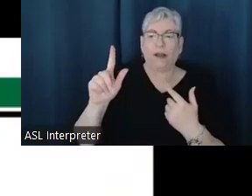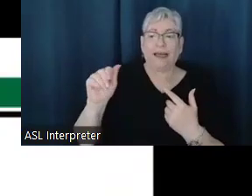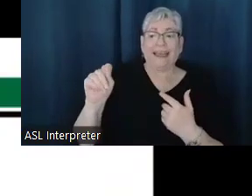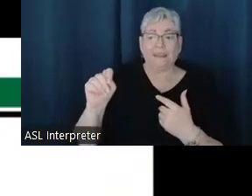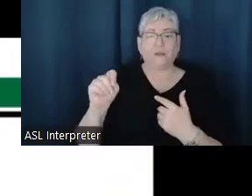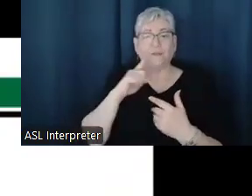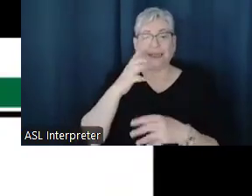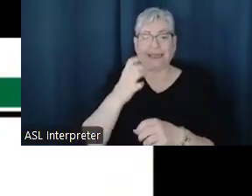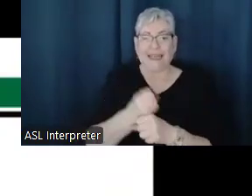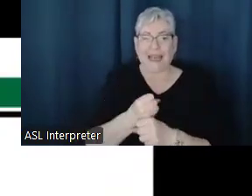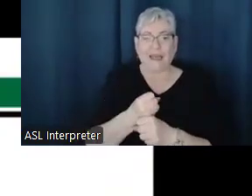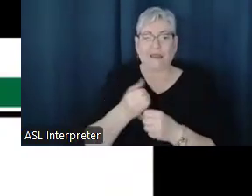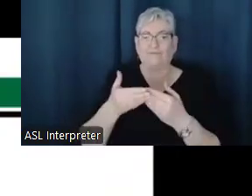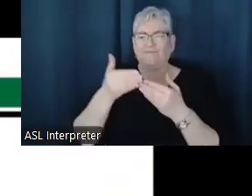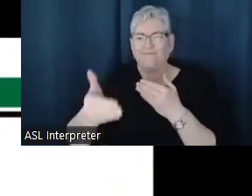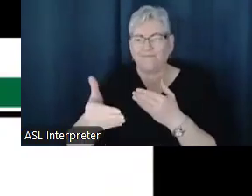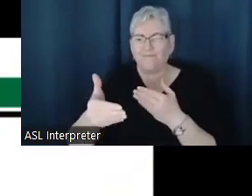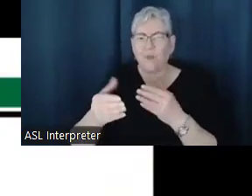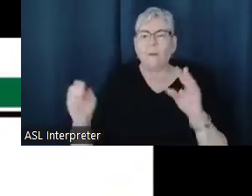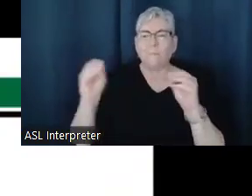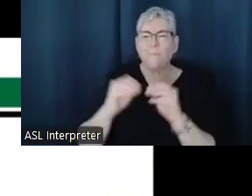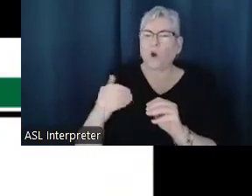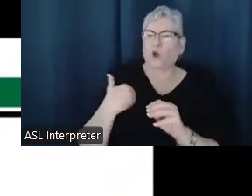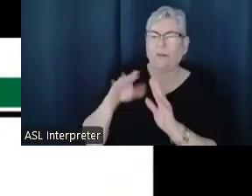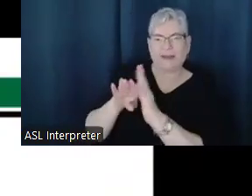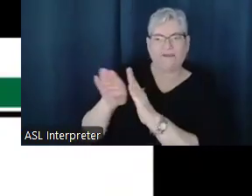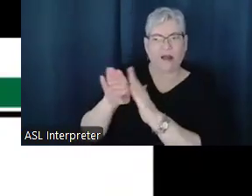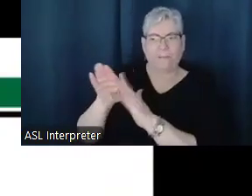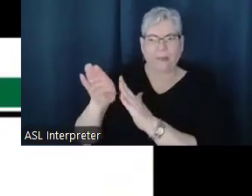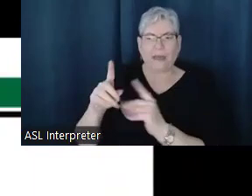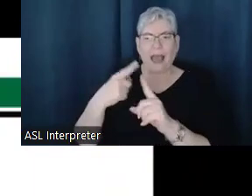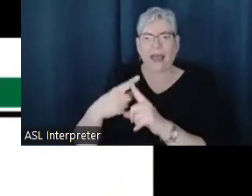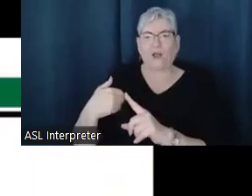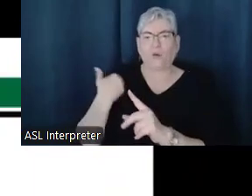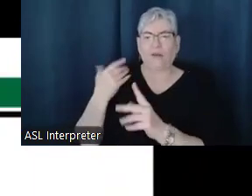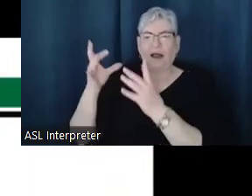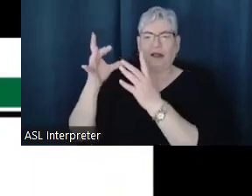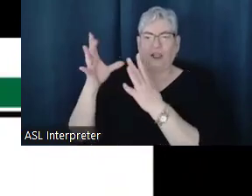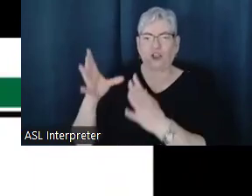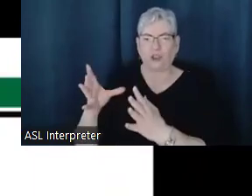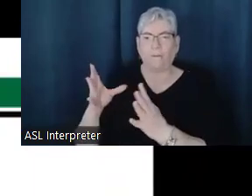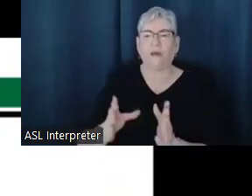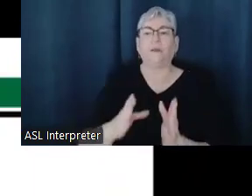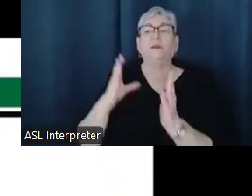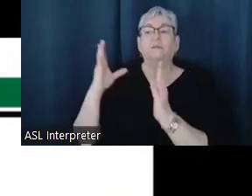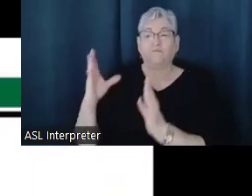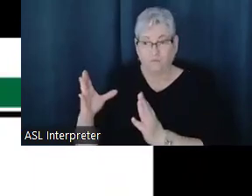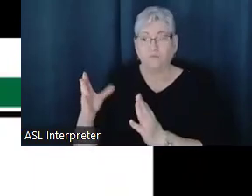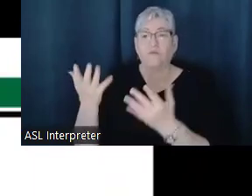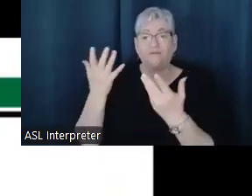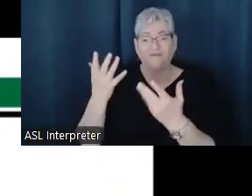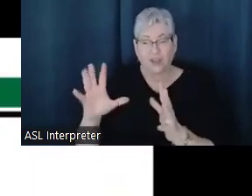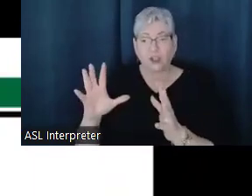that step and into more of the youth development and youth leadership. And then once we get to become